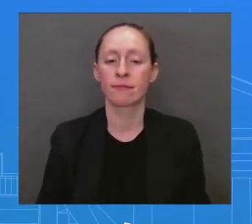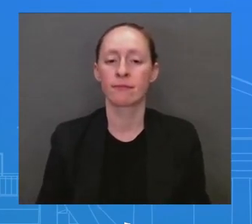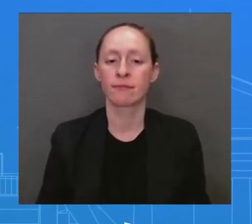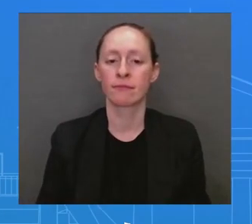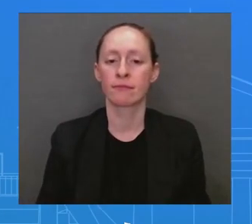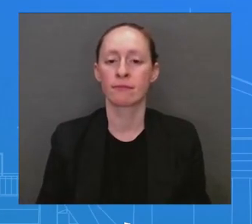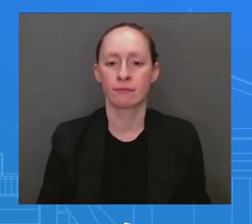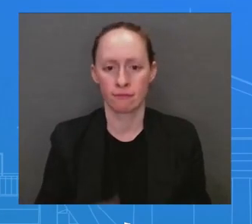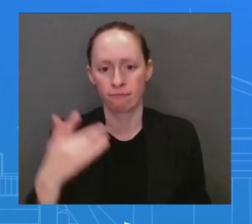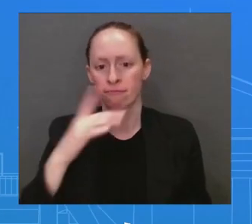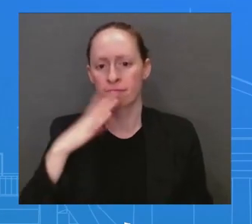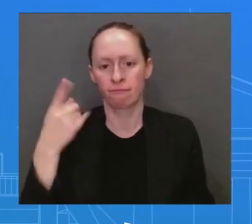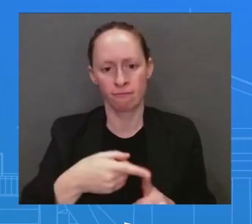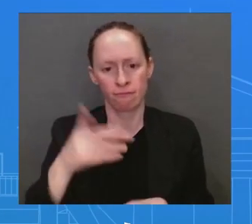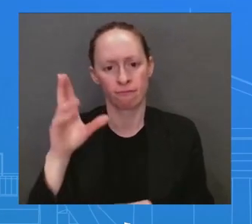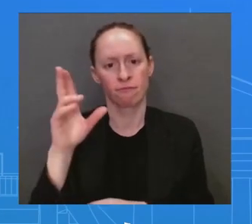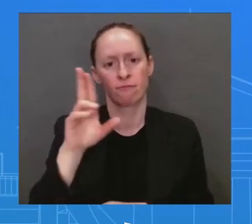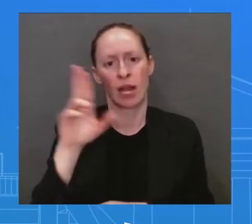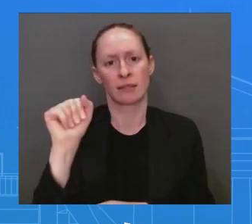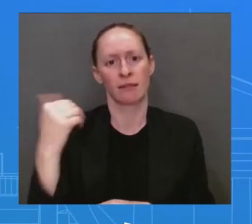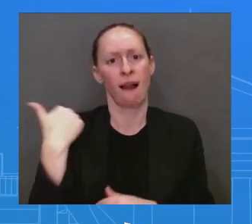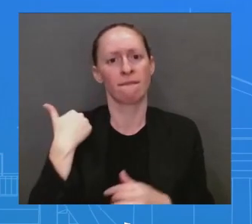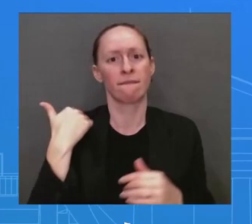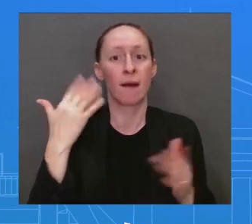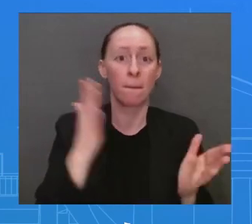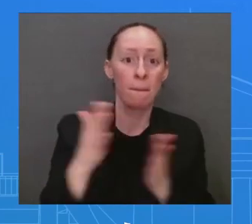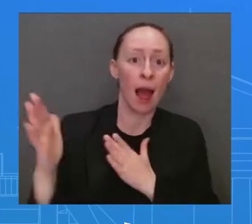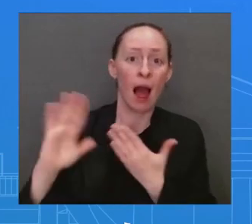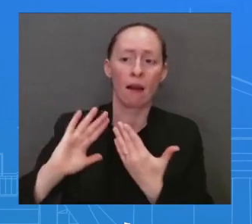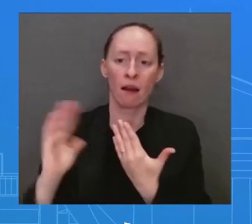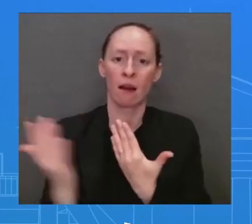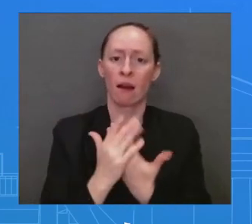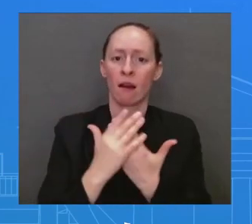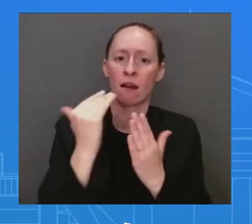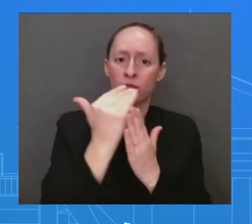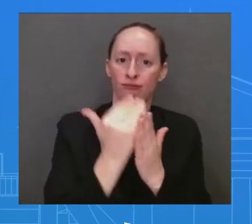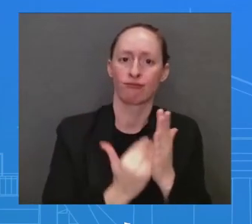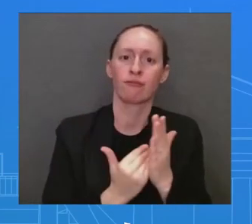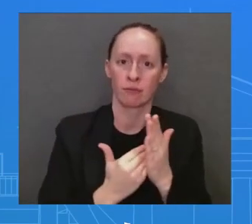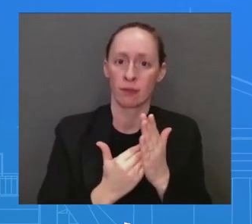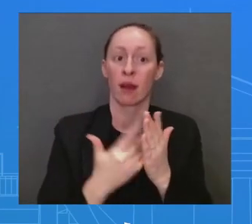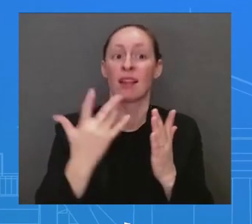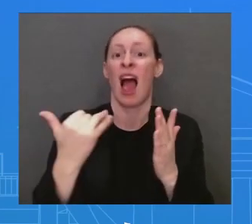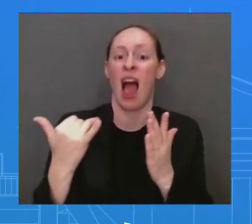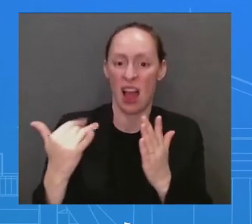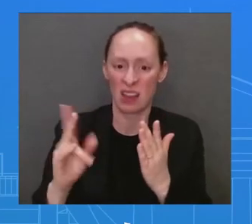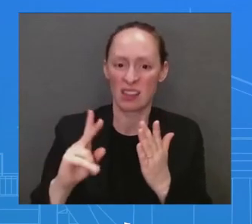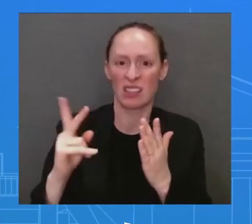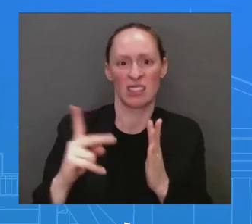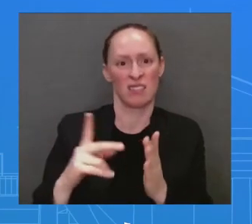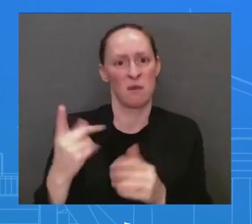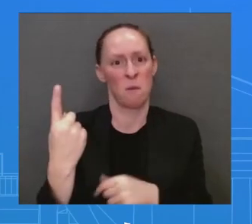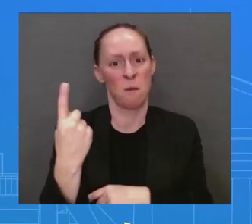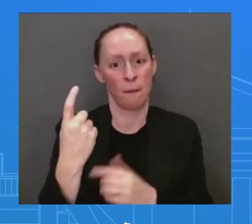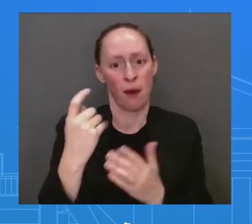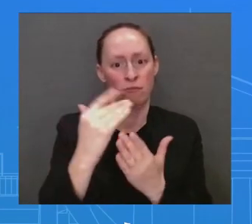if you could talk through kind of the idea of sending it in two different packages, especially because you have people like Bernie Sanders saying Congress can't pass just